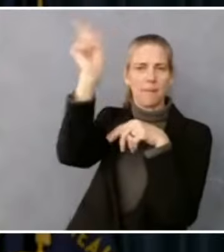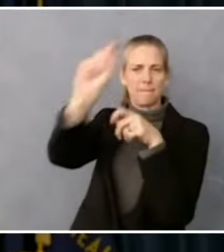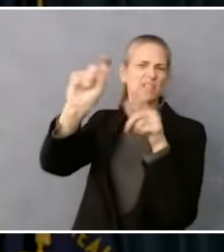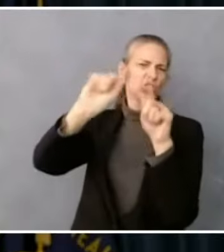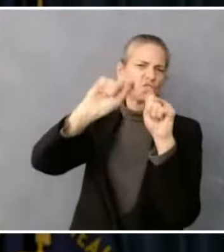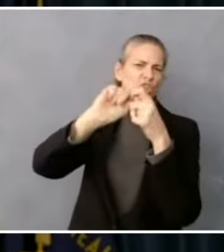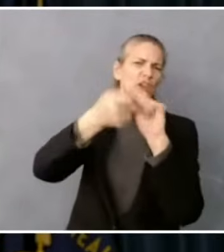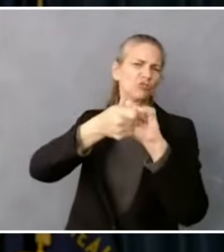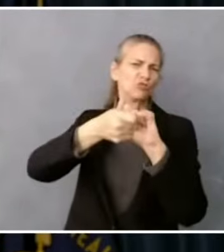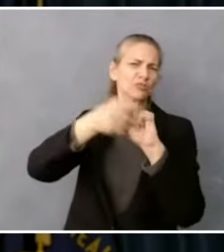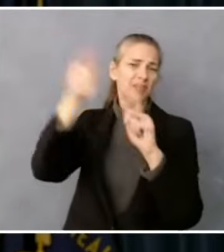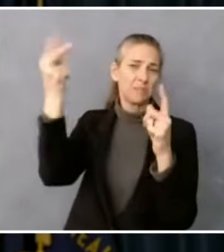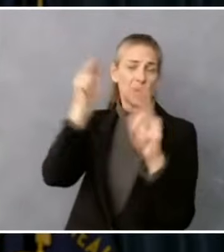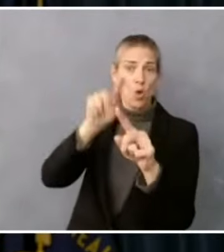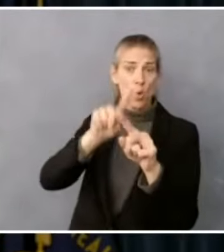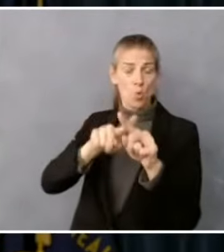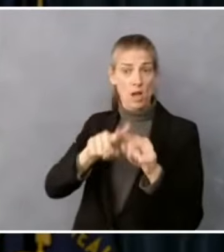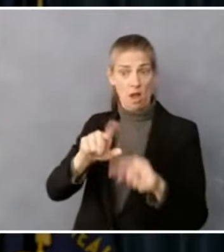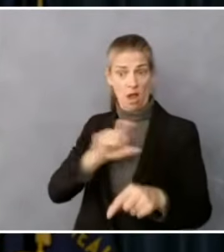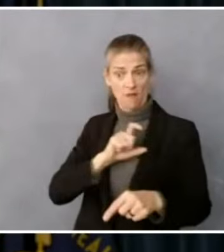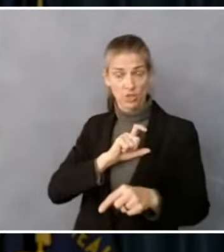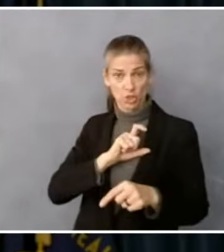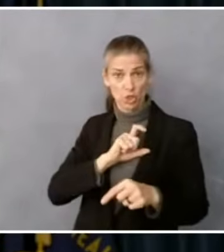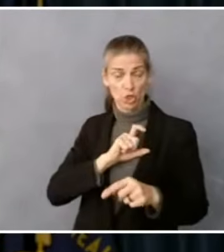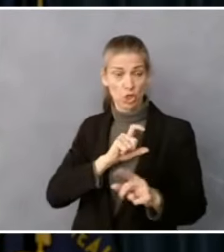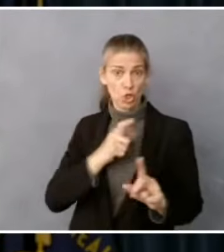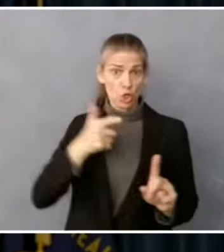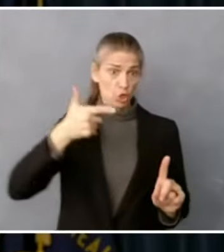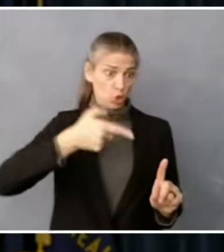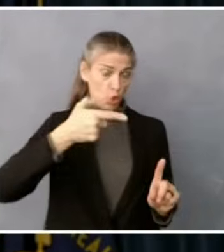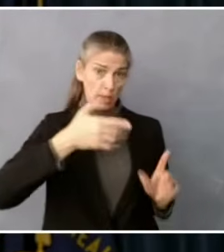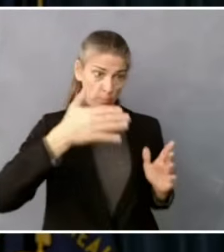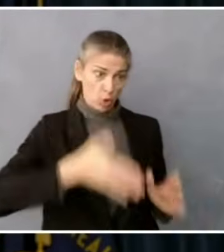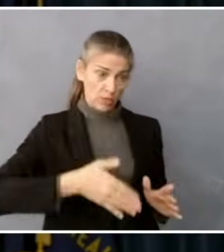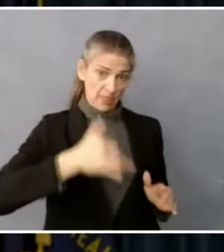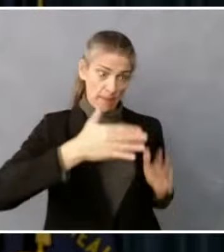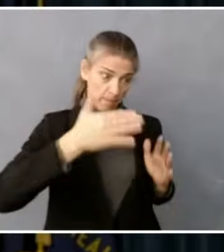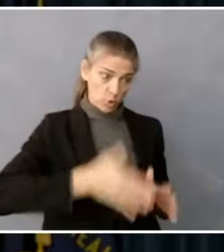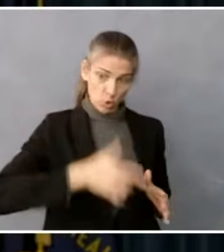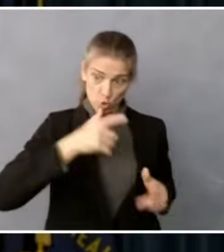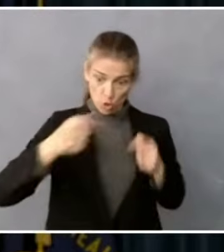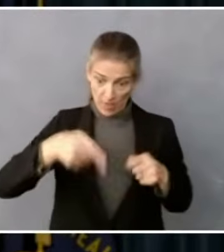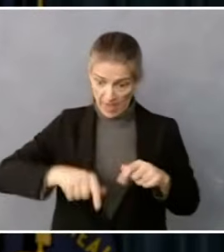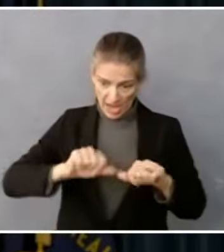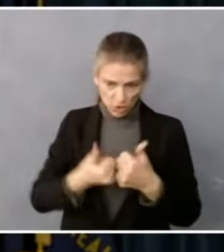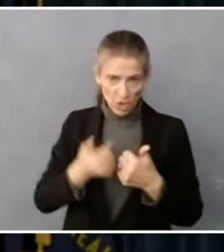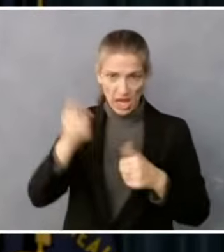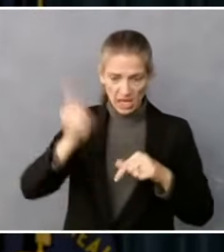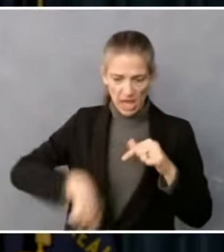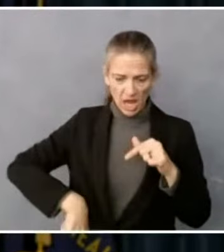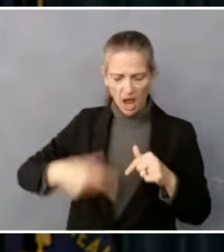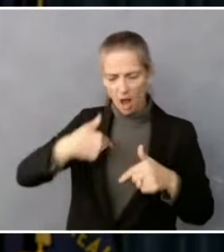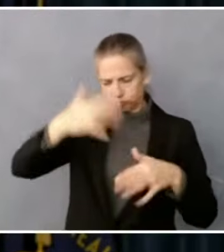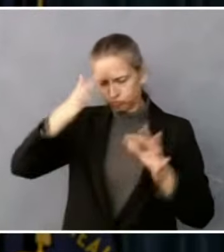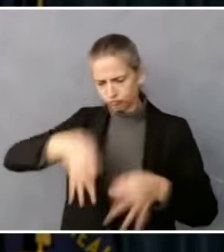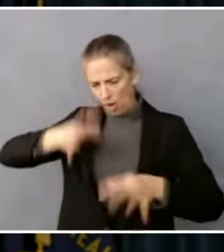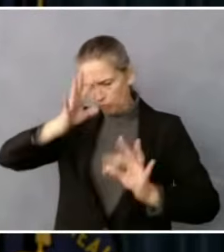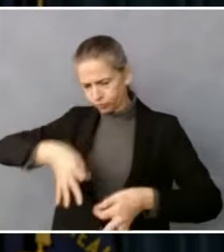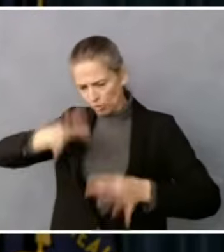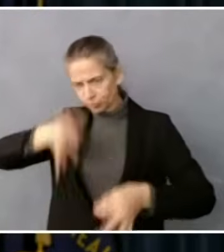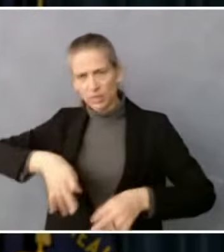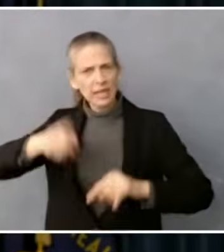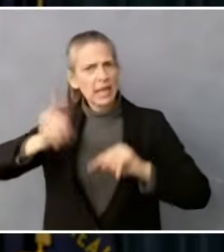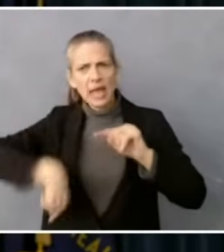a officer-involved shooting occurs, the person in charge of that agency can't make conclusions. That impacts